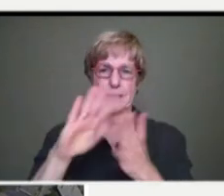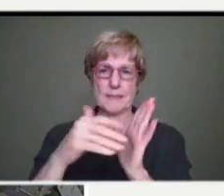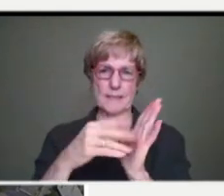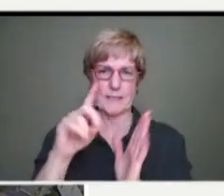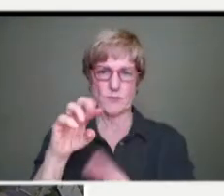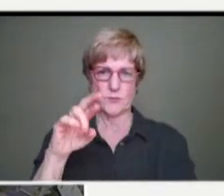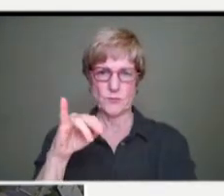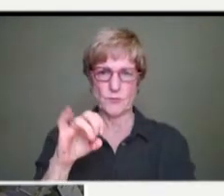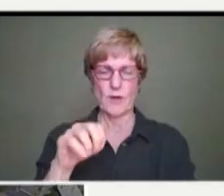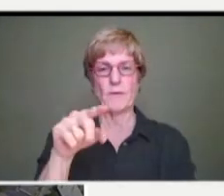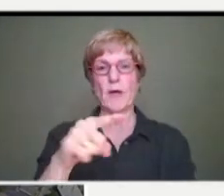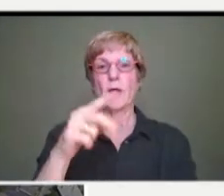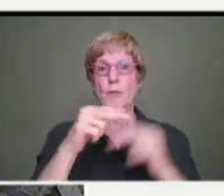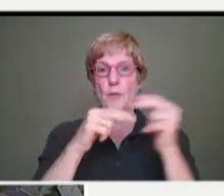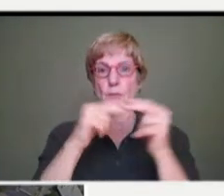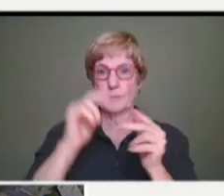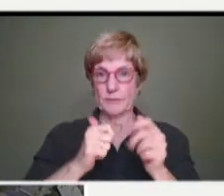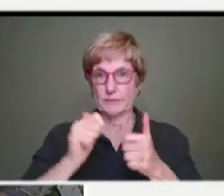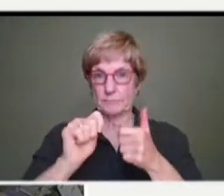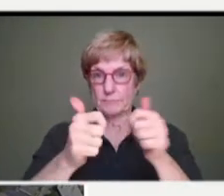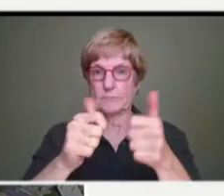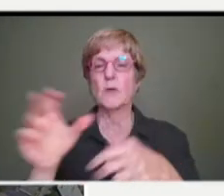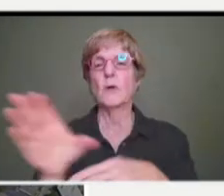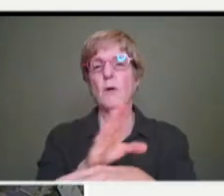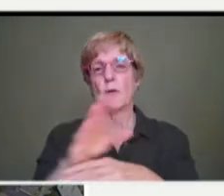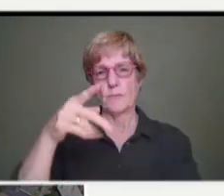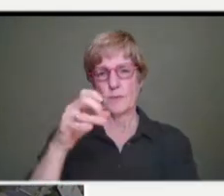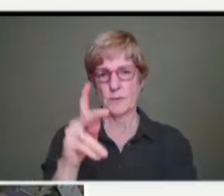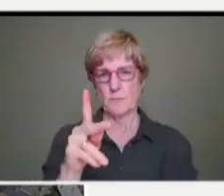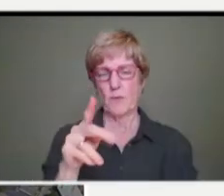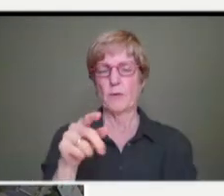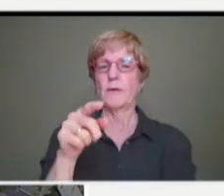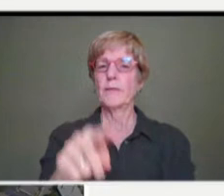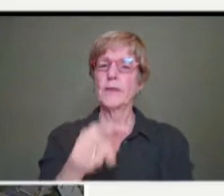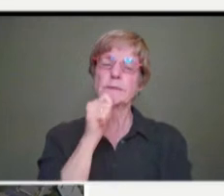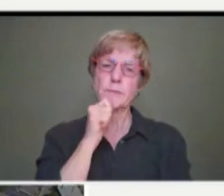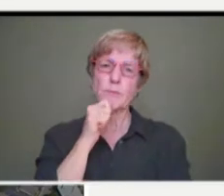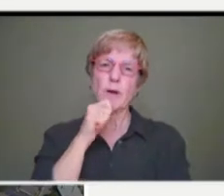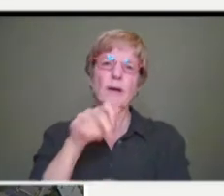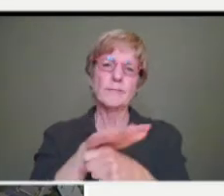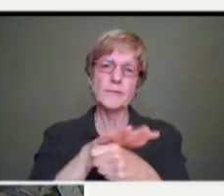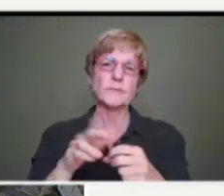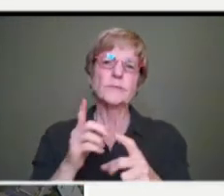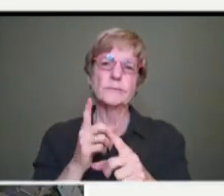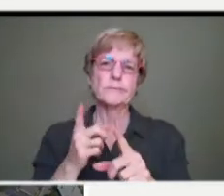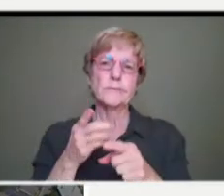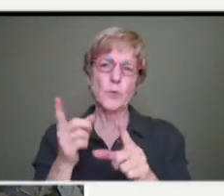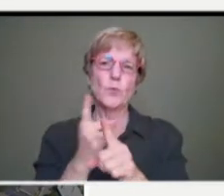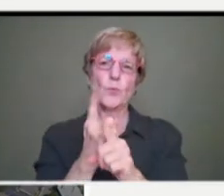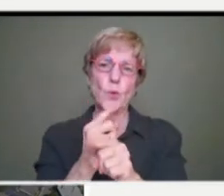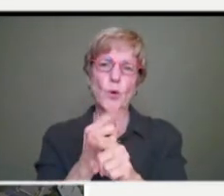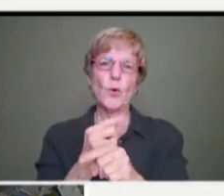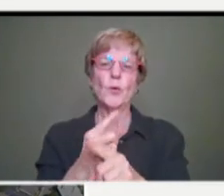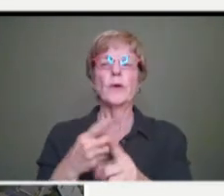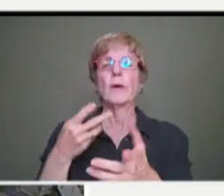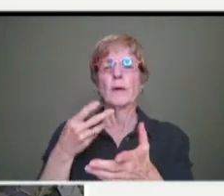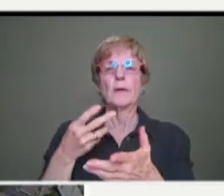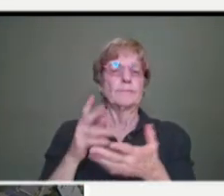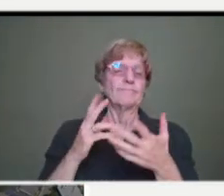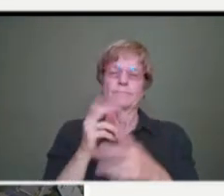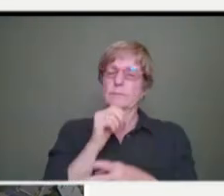there make up Woodridge Center Business Park it's a private Community it's a private road it's it's funded by us not maintained by the